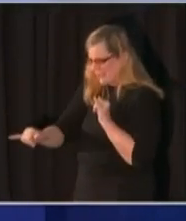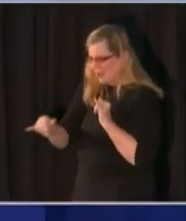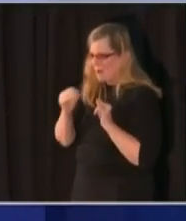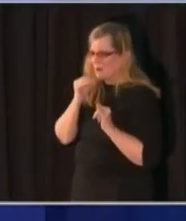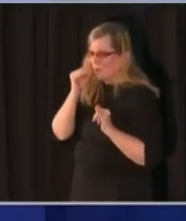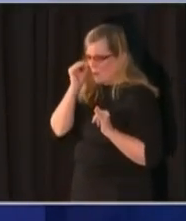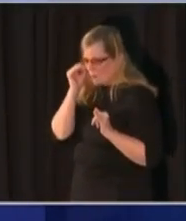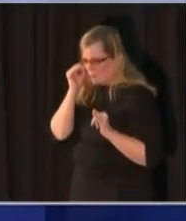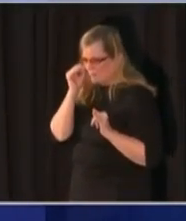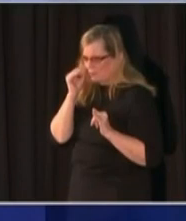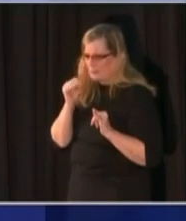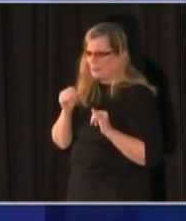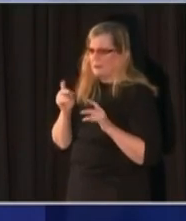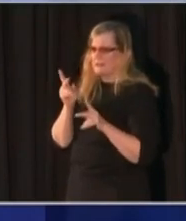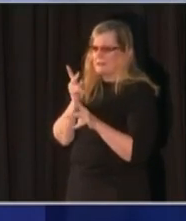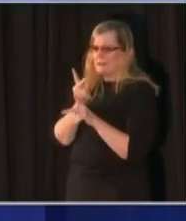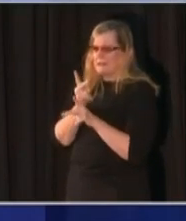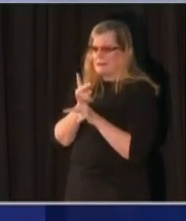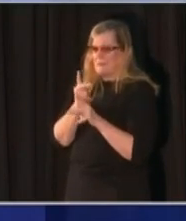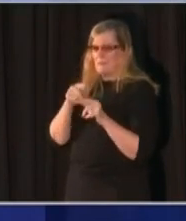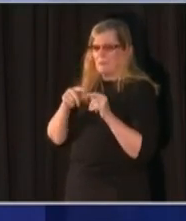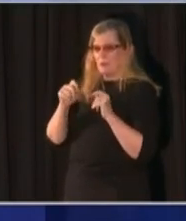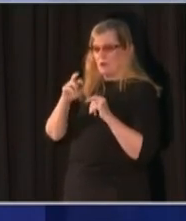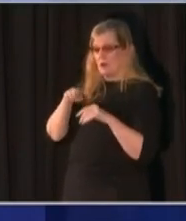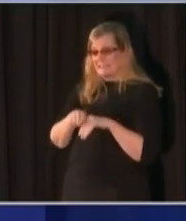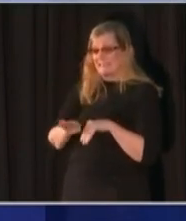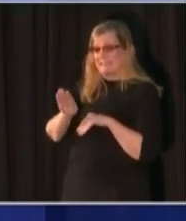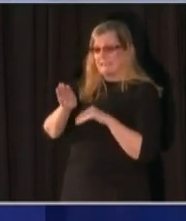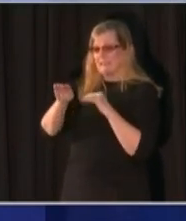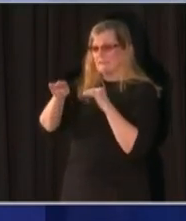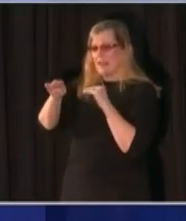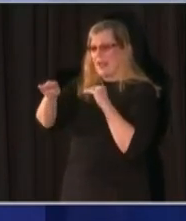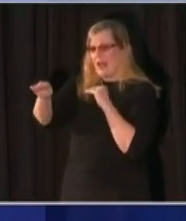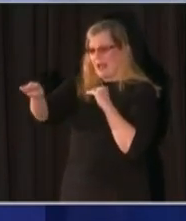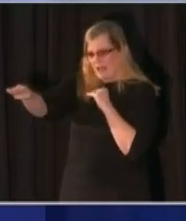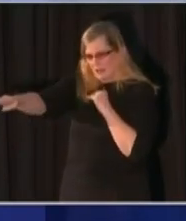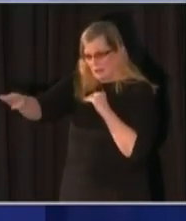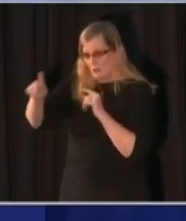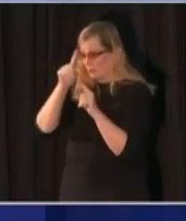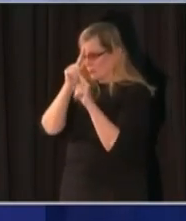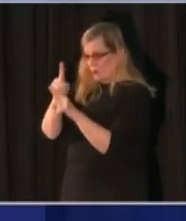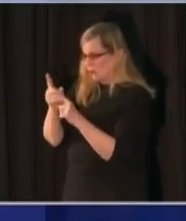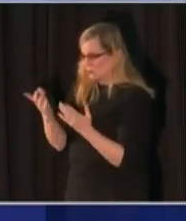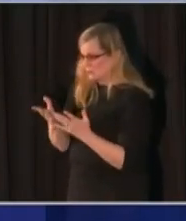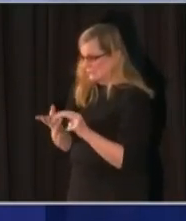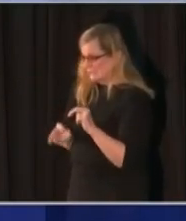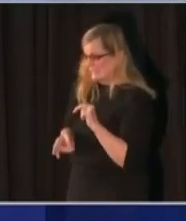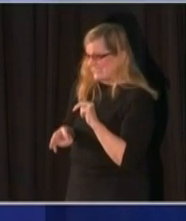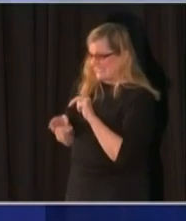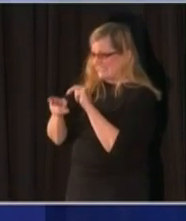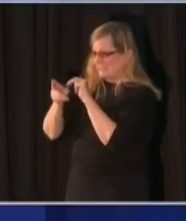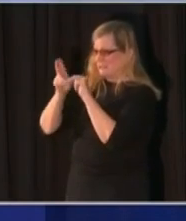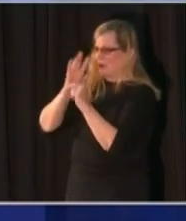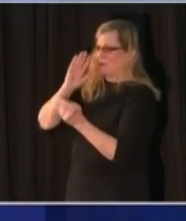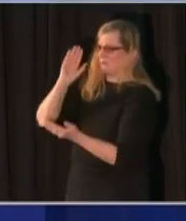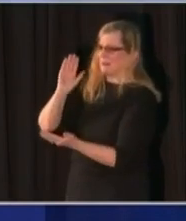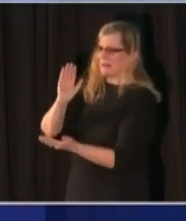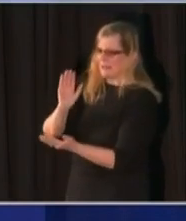hopeful will decrease our peak. It is also because our peak will come later, giving us